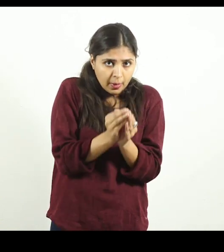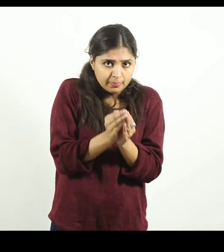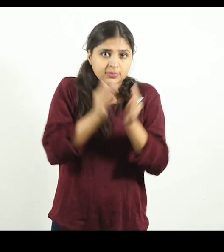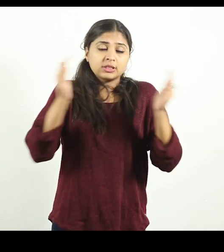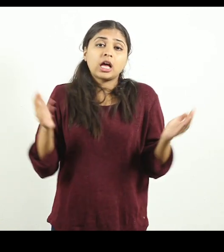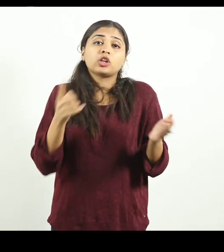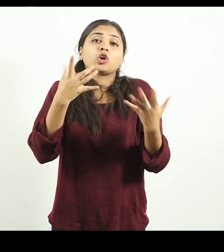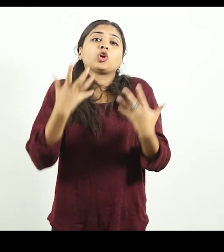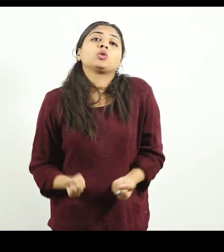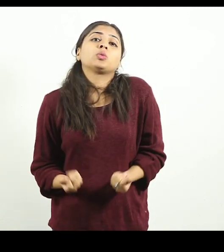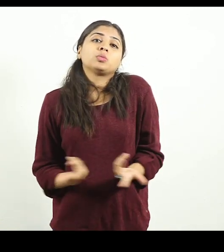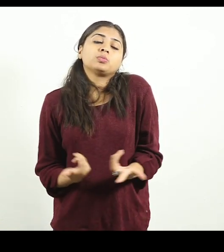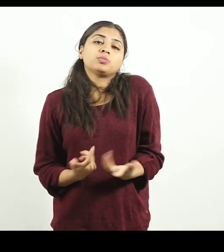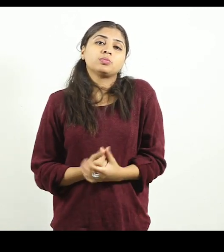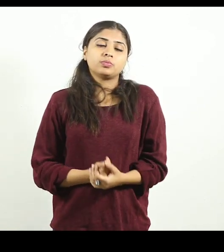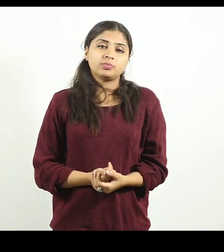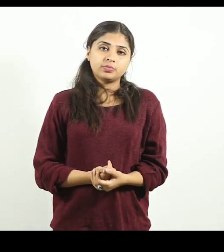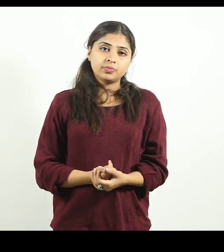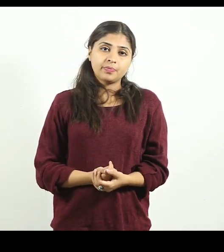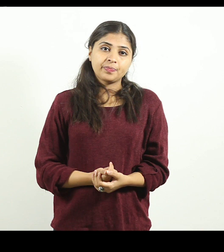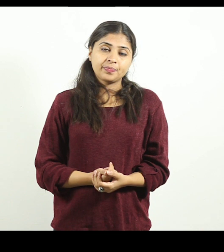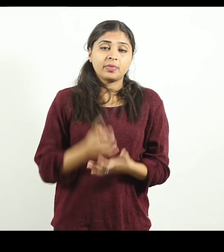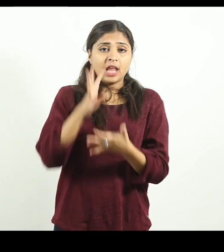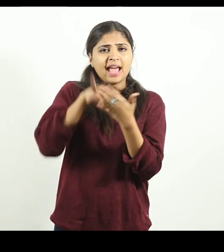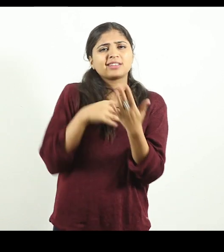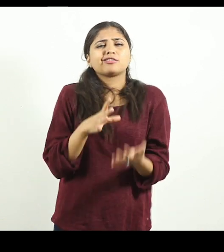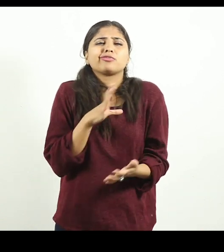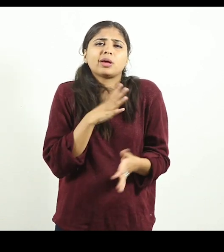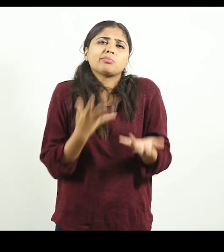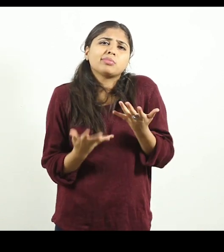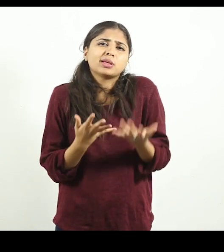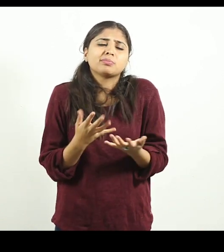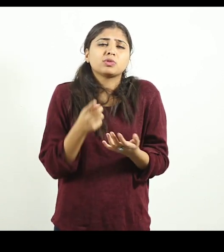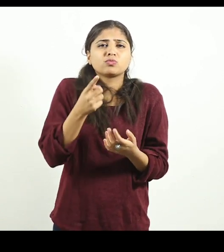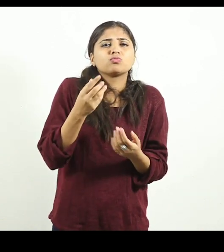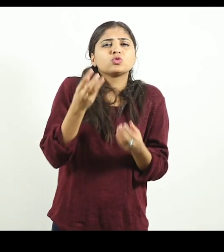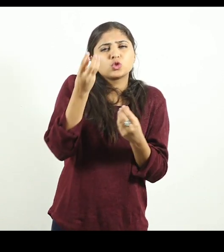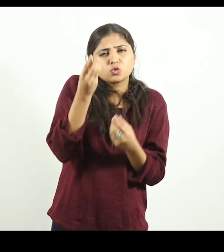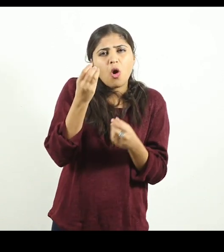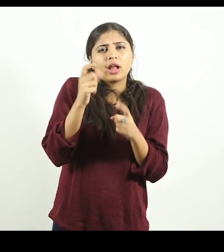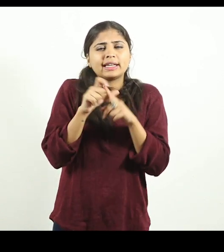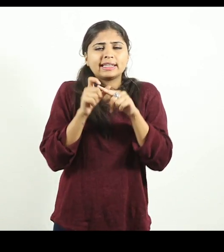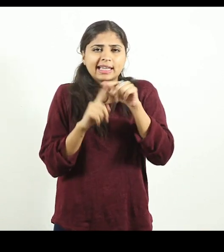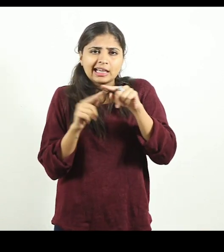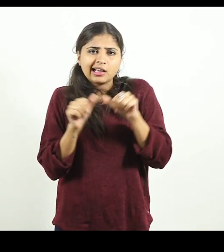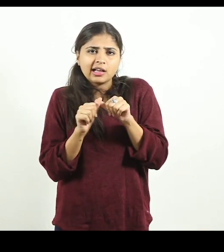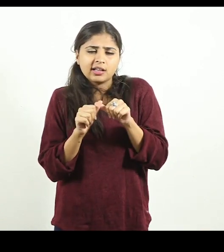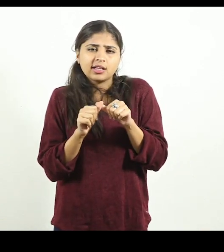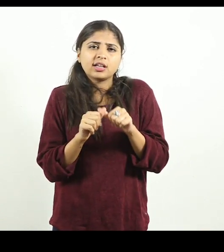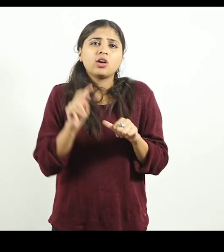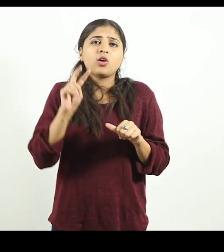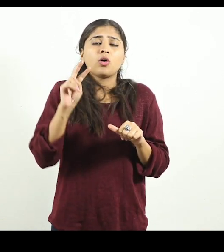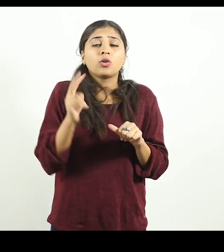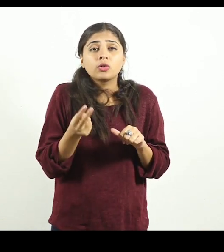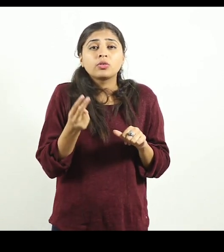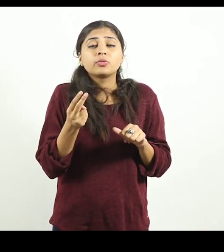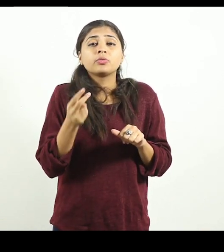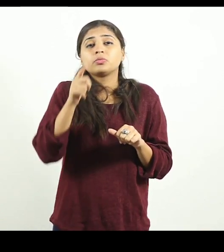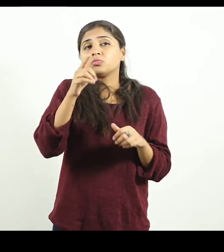data you intend to store. Excel may be fine if you have only got a small amount of